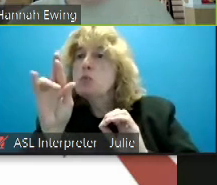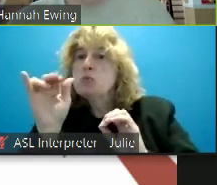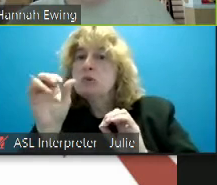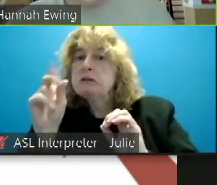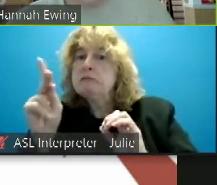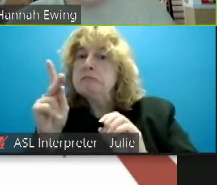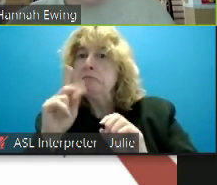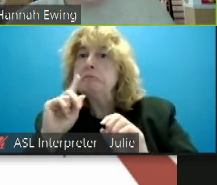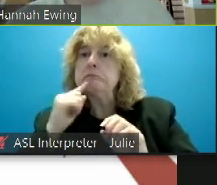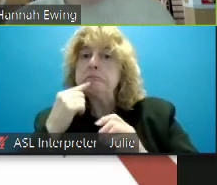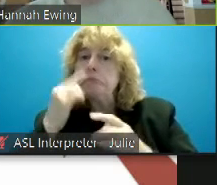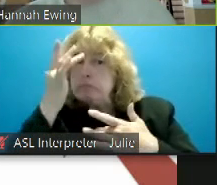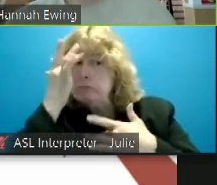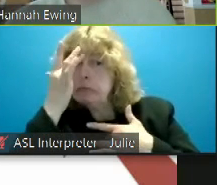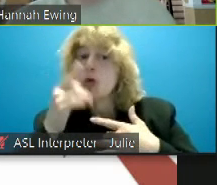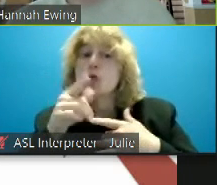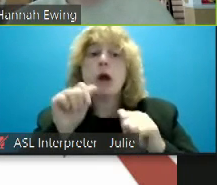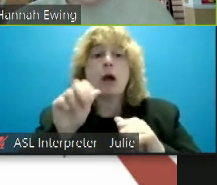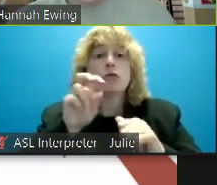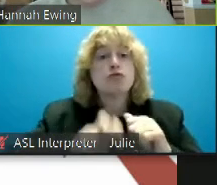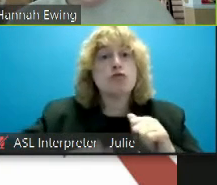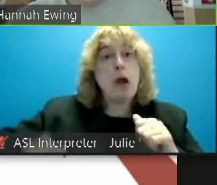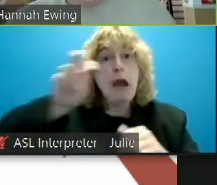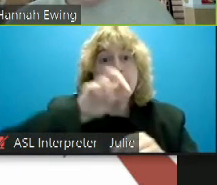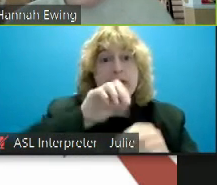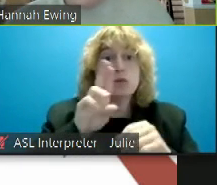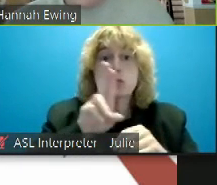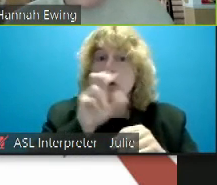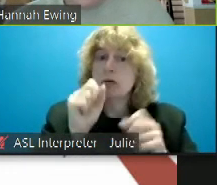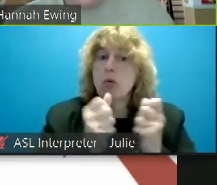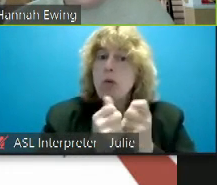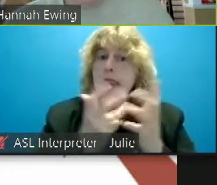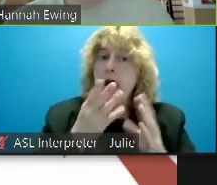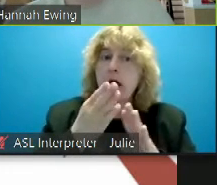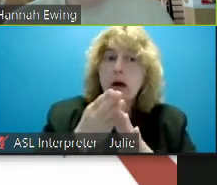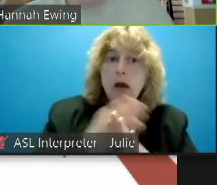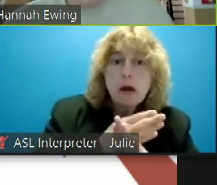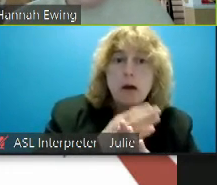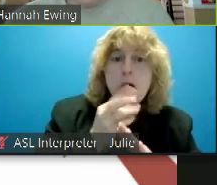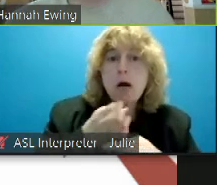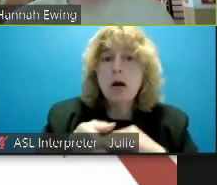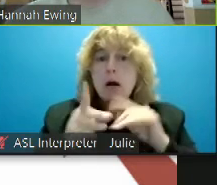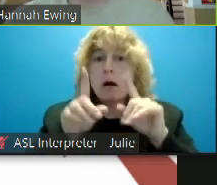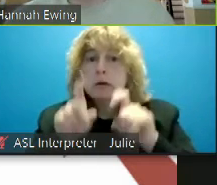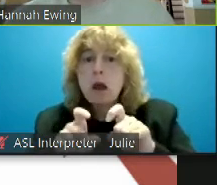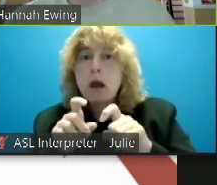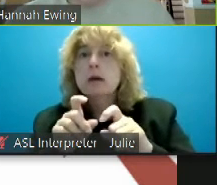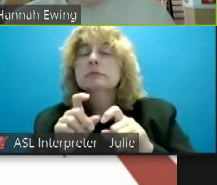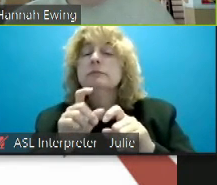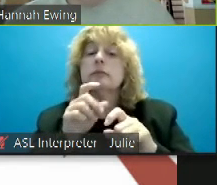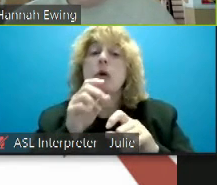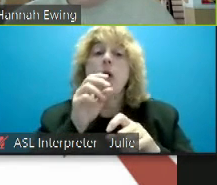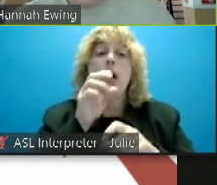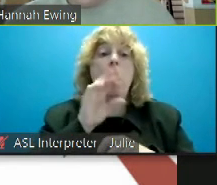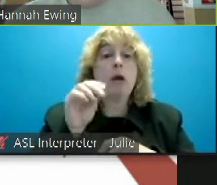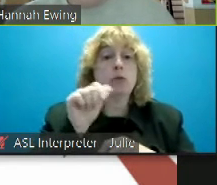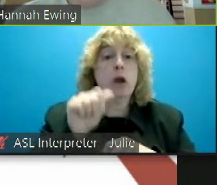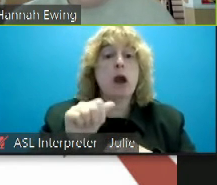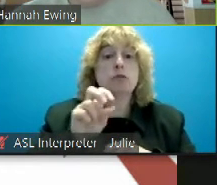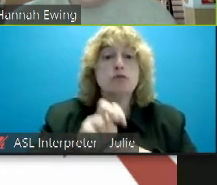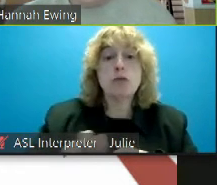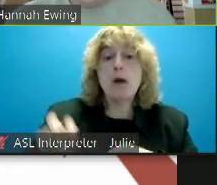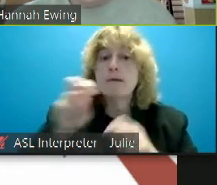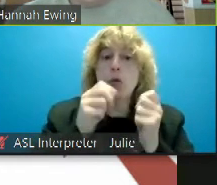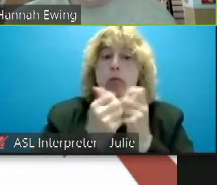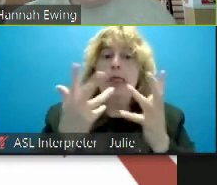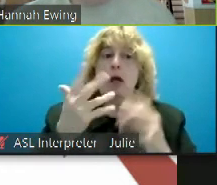post-test travel. You can travel domestically without quarantining. So if you arrive back in Detroit, you don't have to worry about staying home for